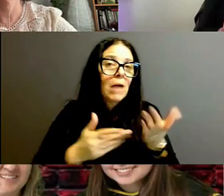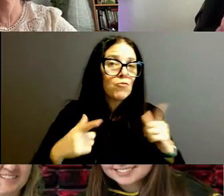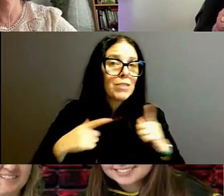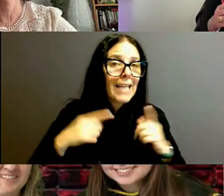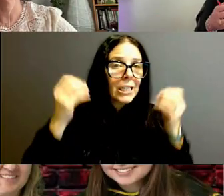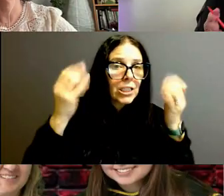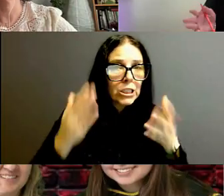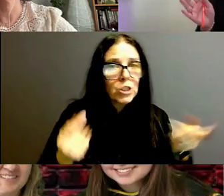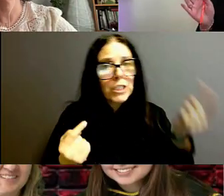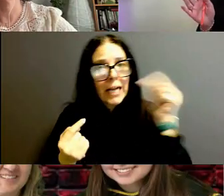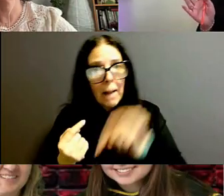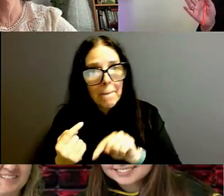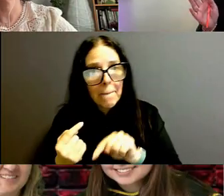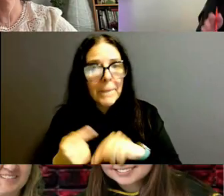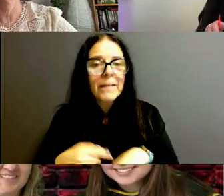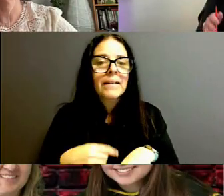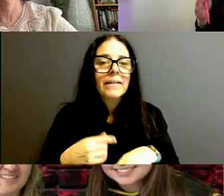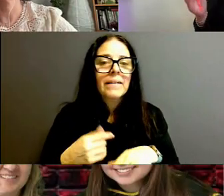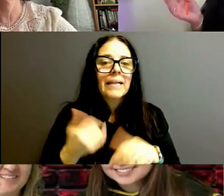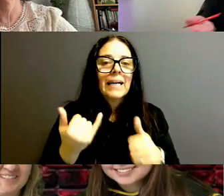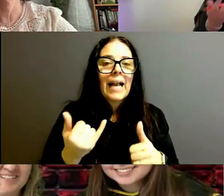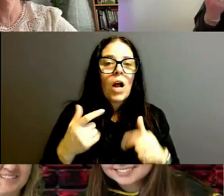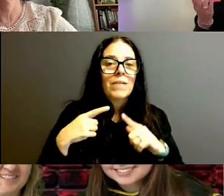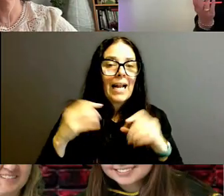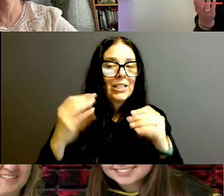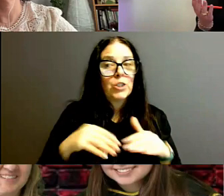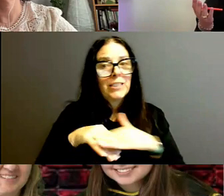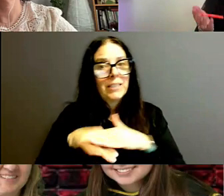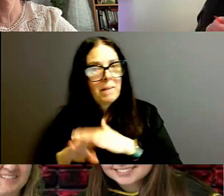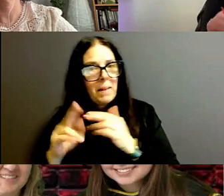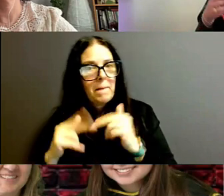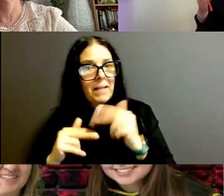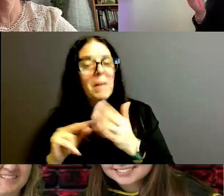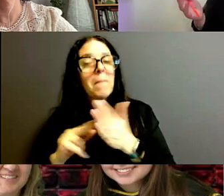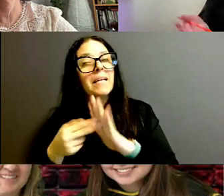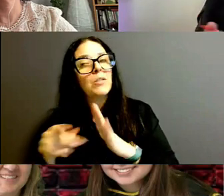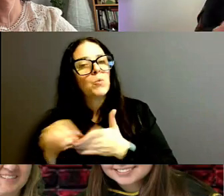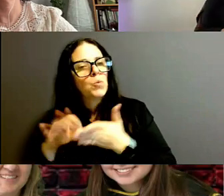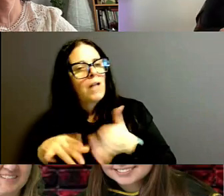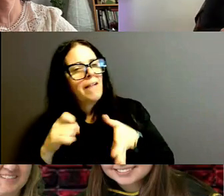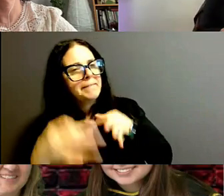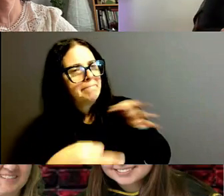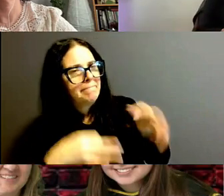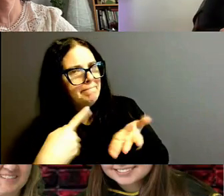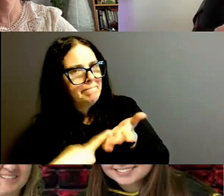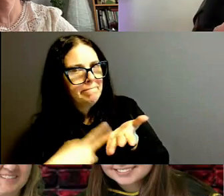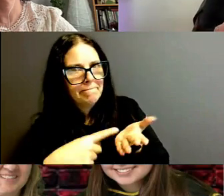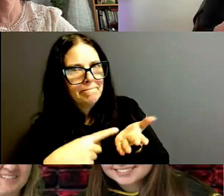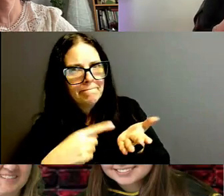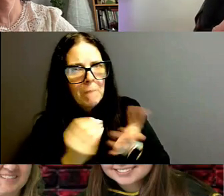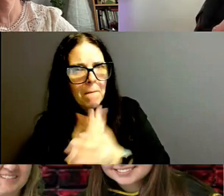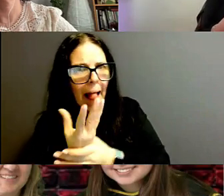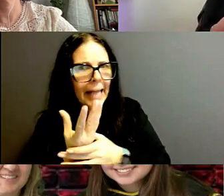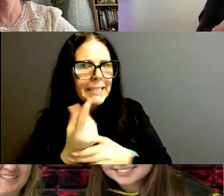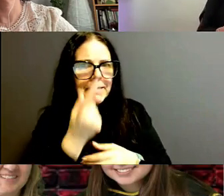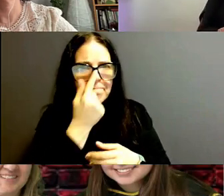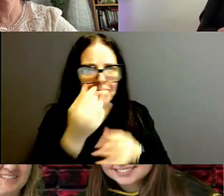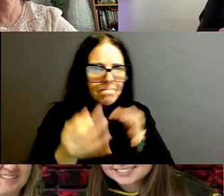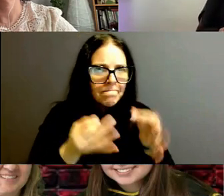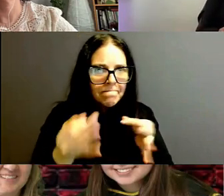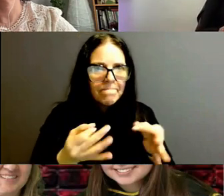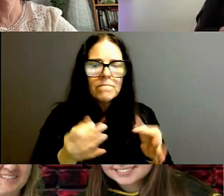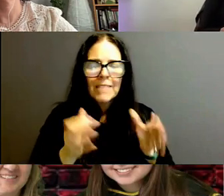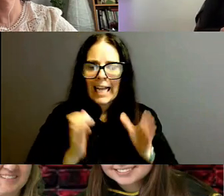in and now they're coming into the building. The students have to talk to them about the plants and do that